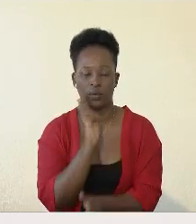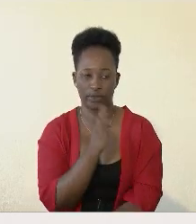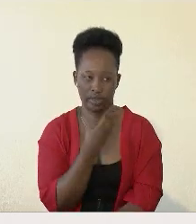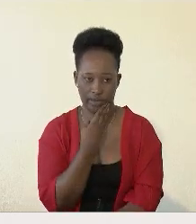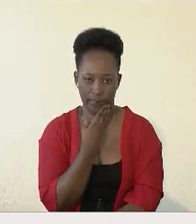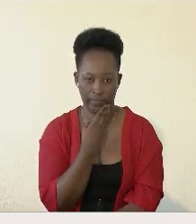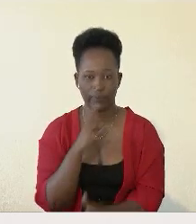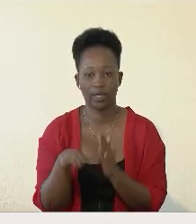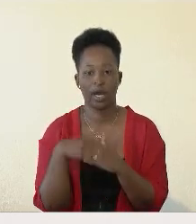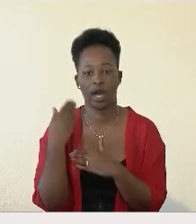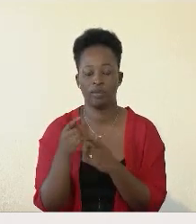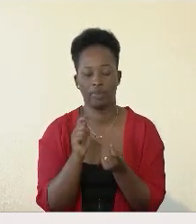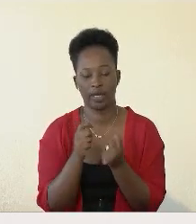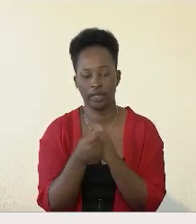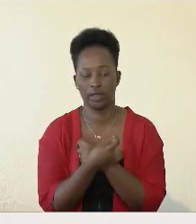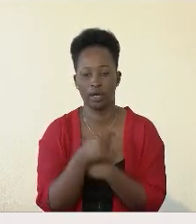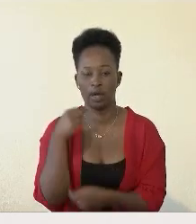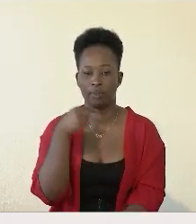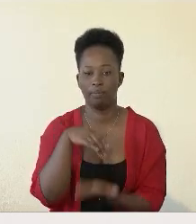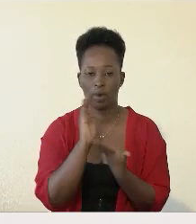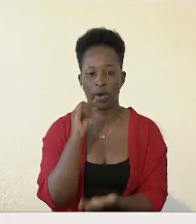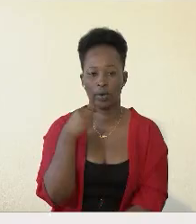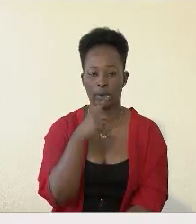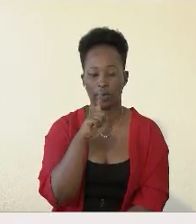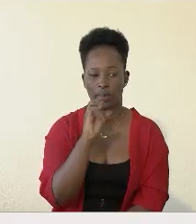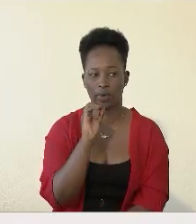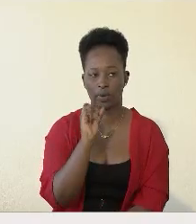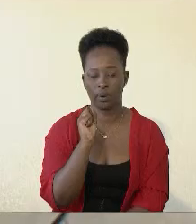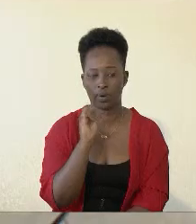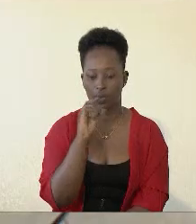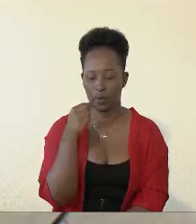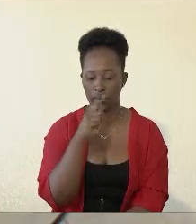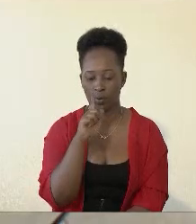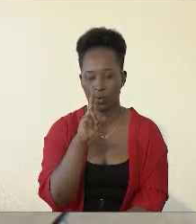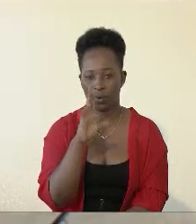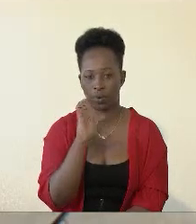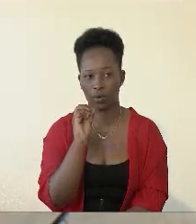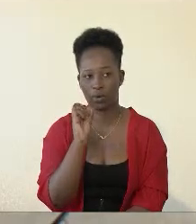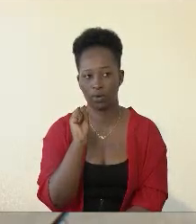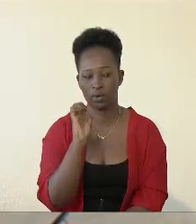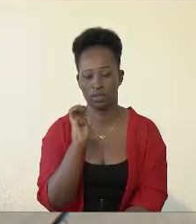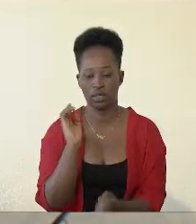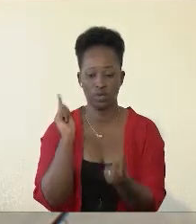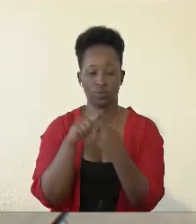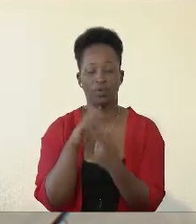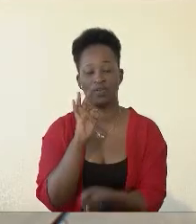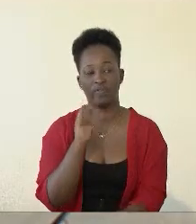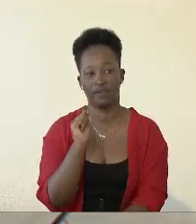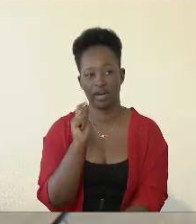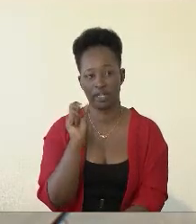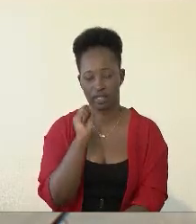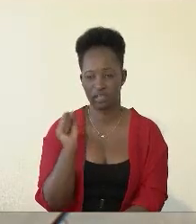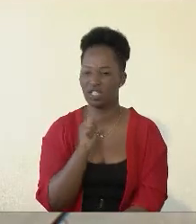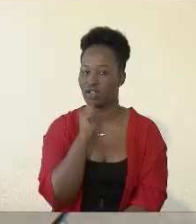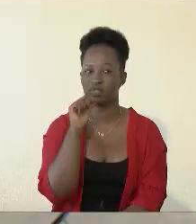And then converting more glucose to fats. Also, there's what you call conversion of excessive glucose to fats, and they're going to be